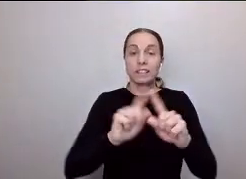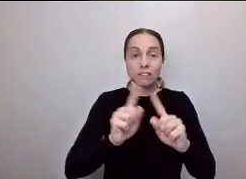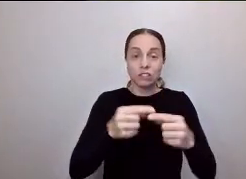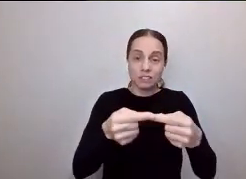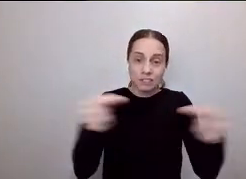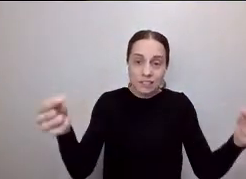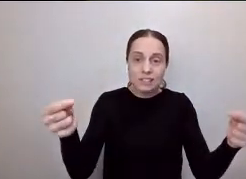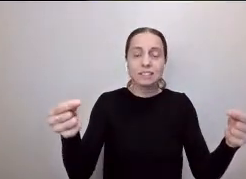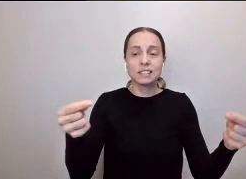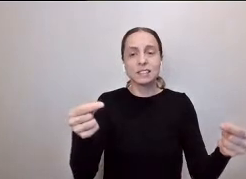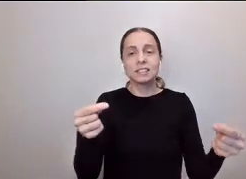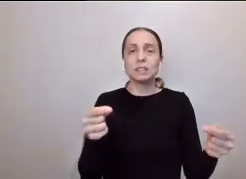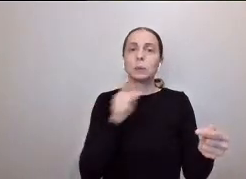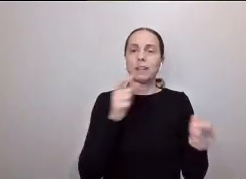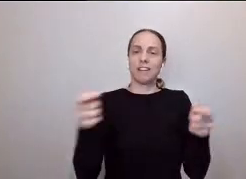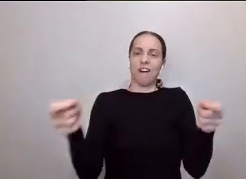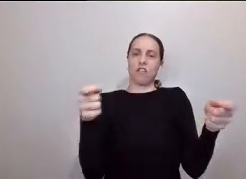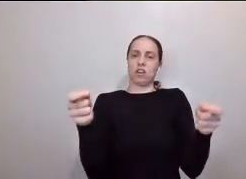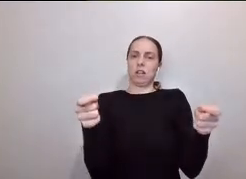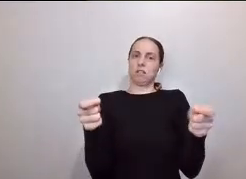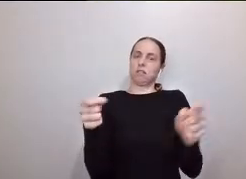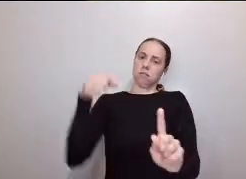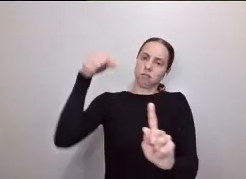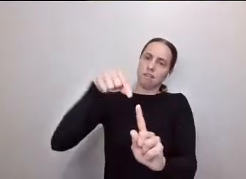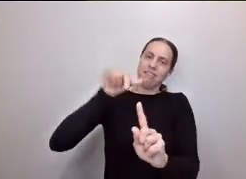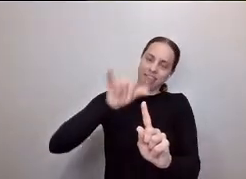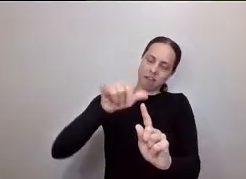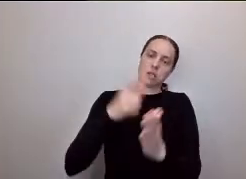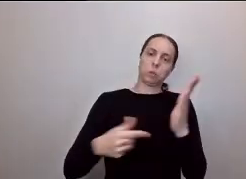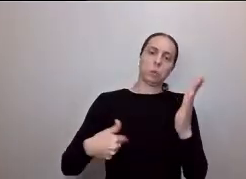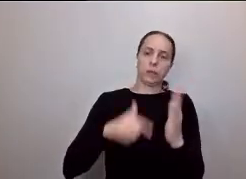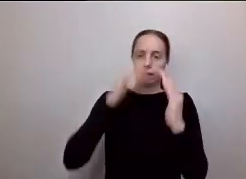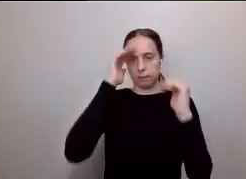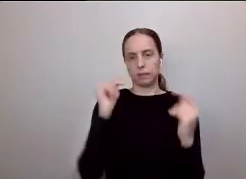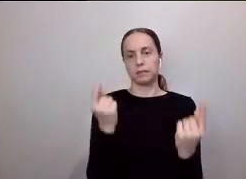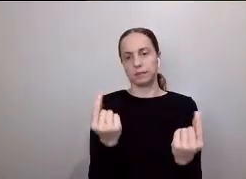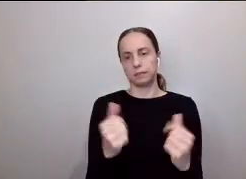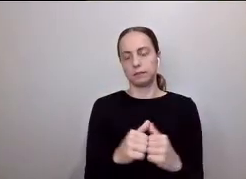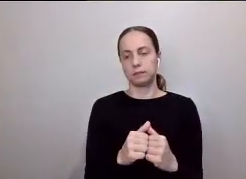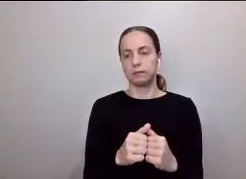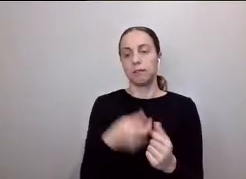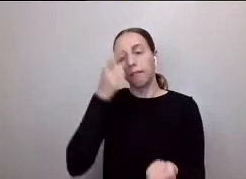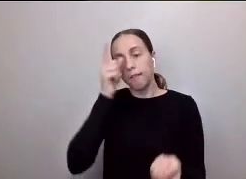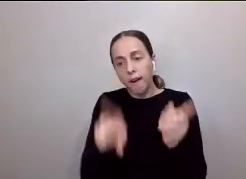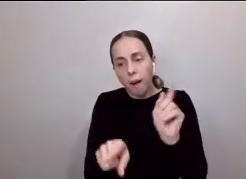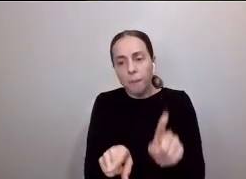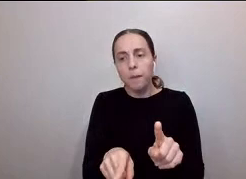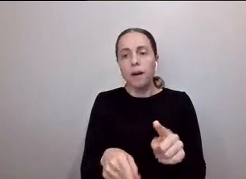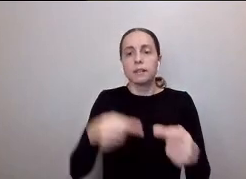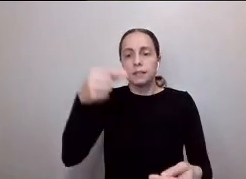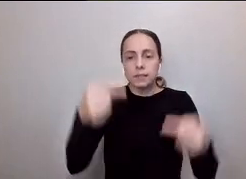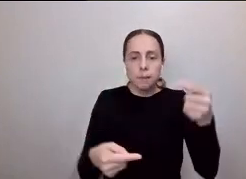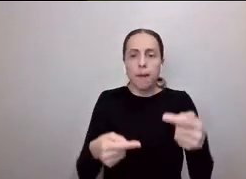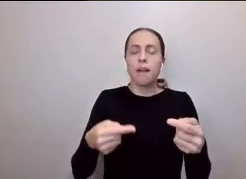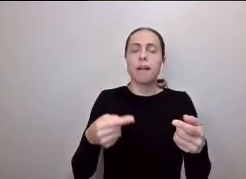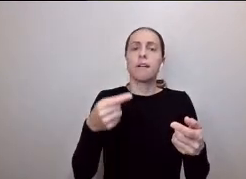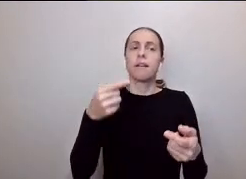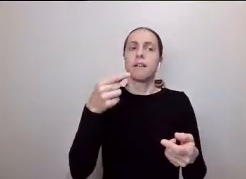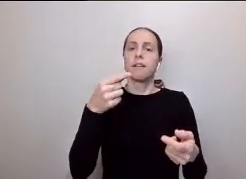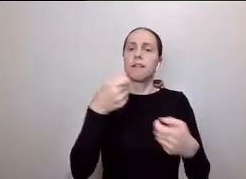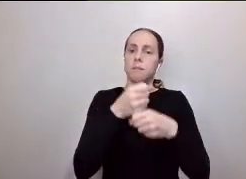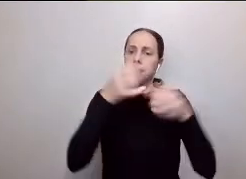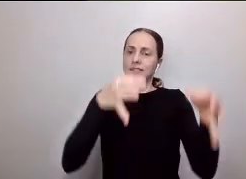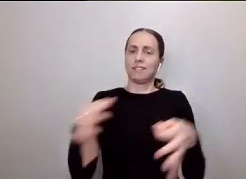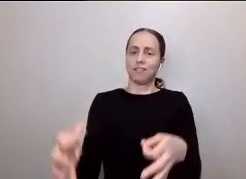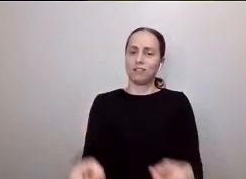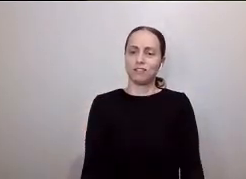that's what we are expected to do, is to compromise and to debate and make decisions. So this